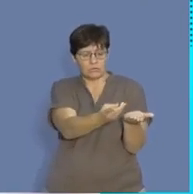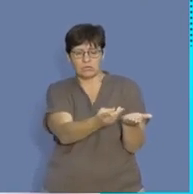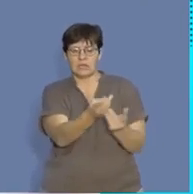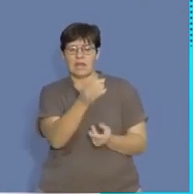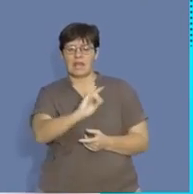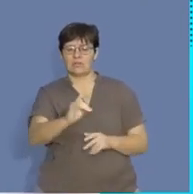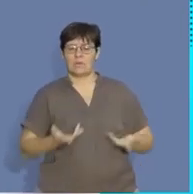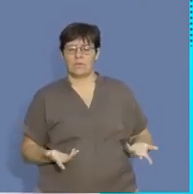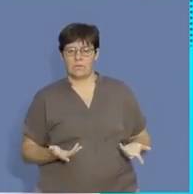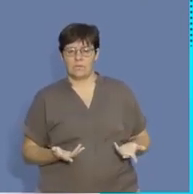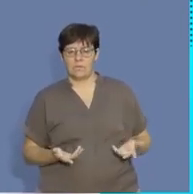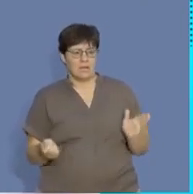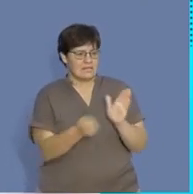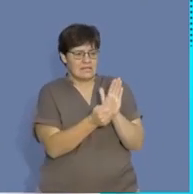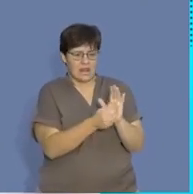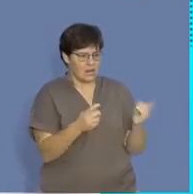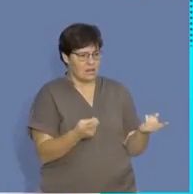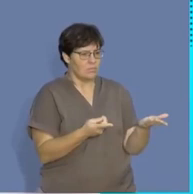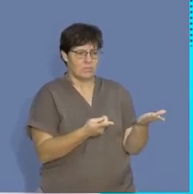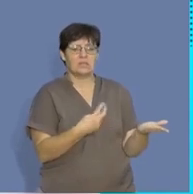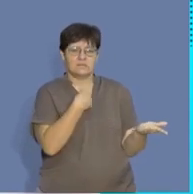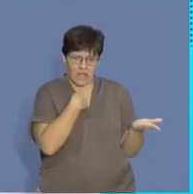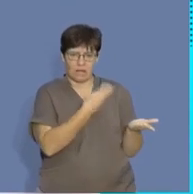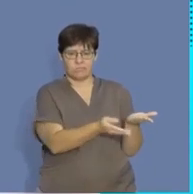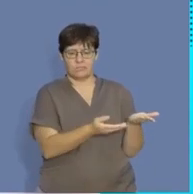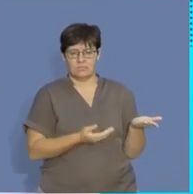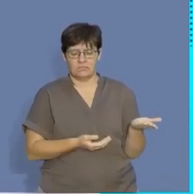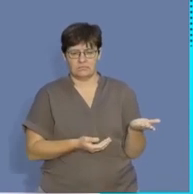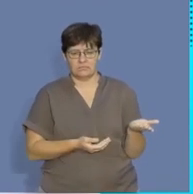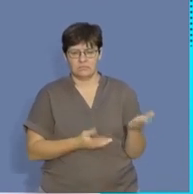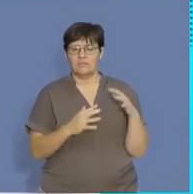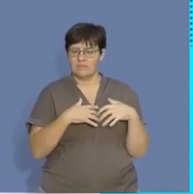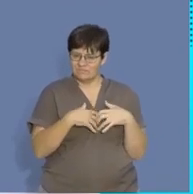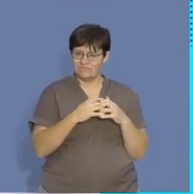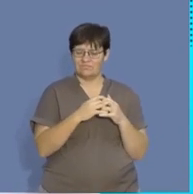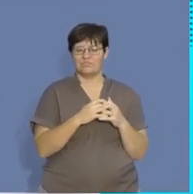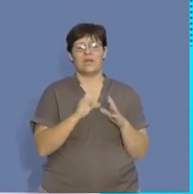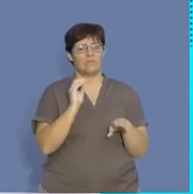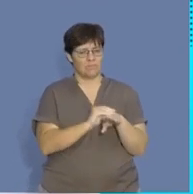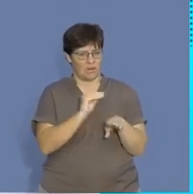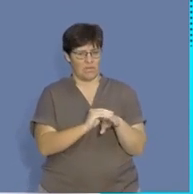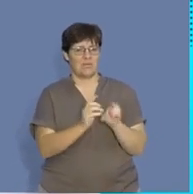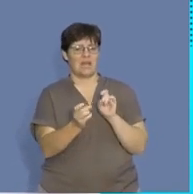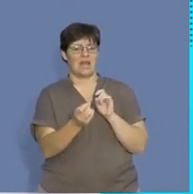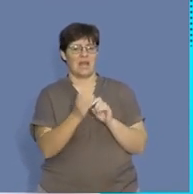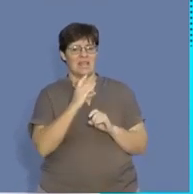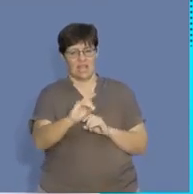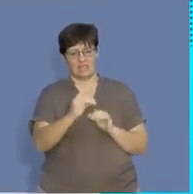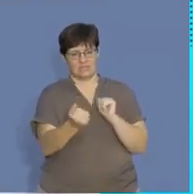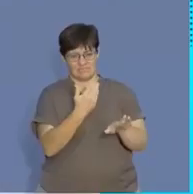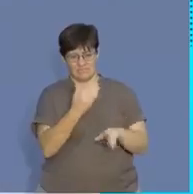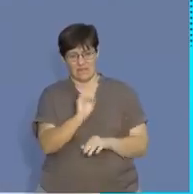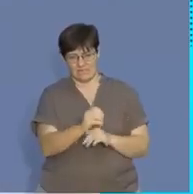cash. But if it's not selling, you sit with that stock. So that could create cash flow problems in